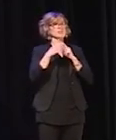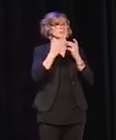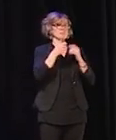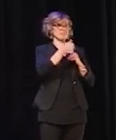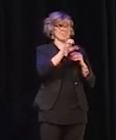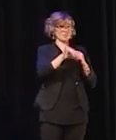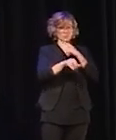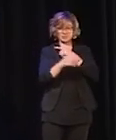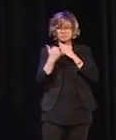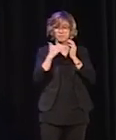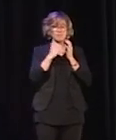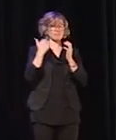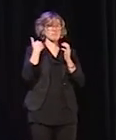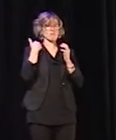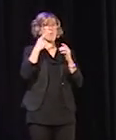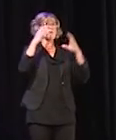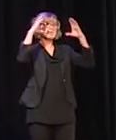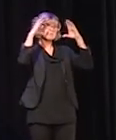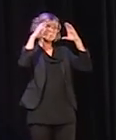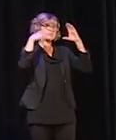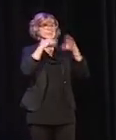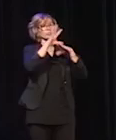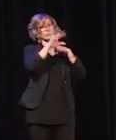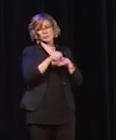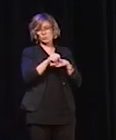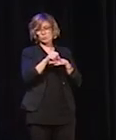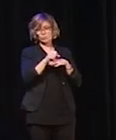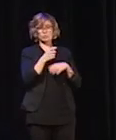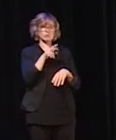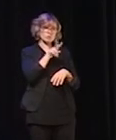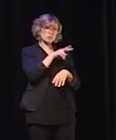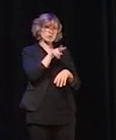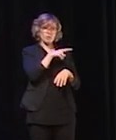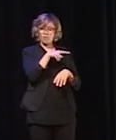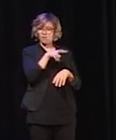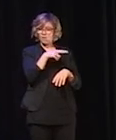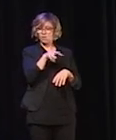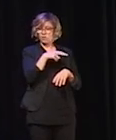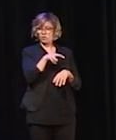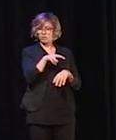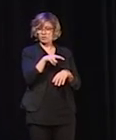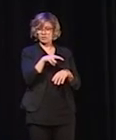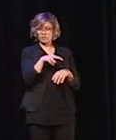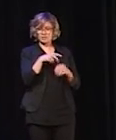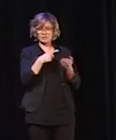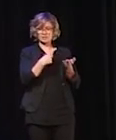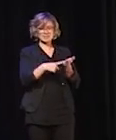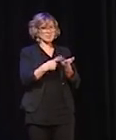seeing something here. And like sometimes you just need a kick in the butt. Like, hey, by the way, there's like stuff